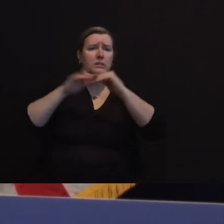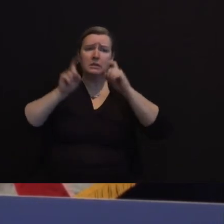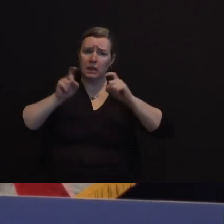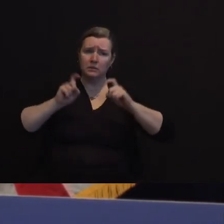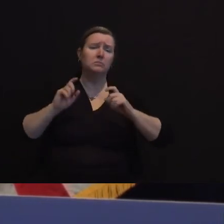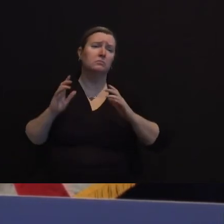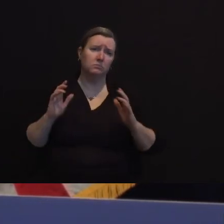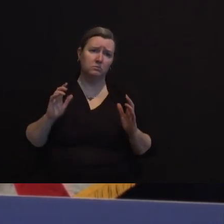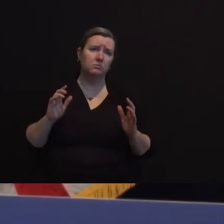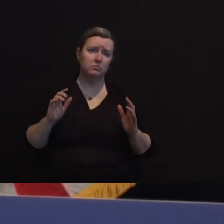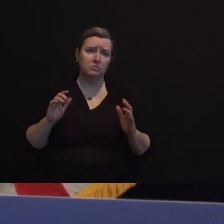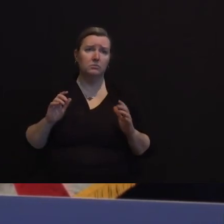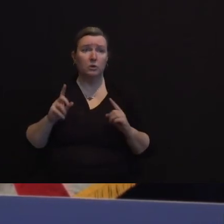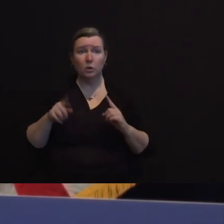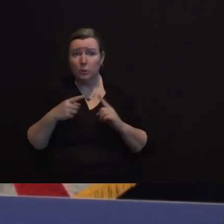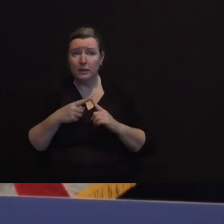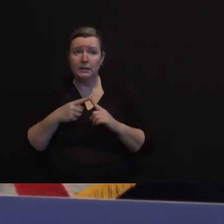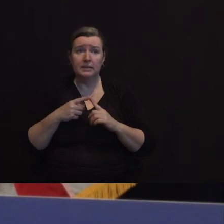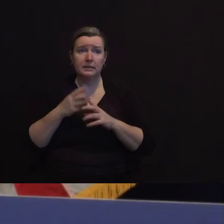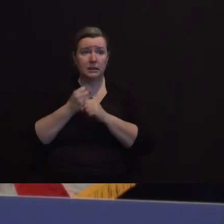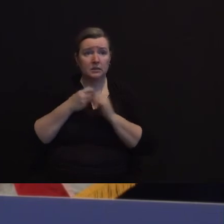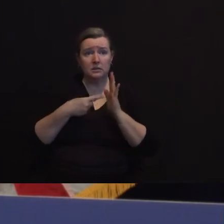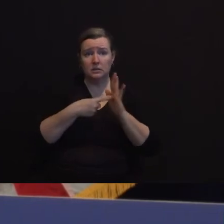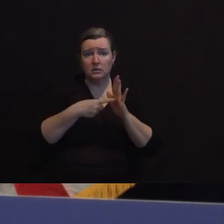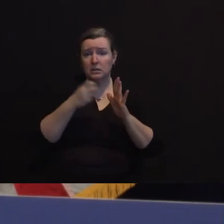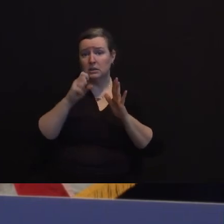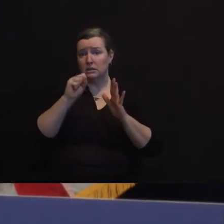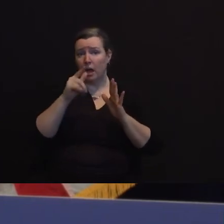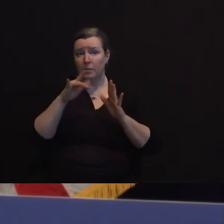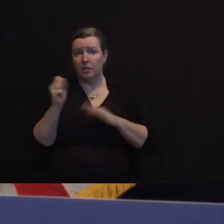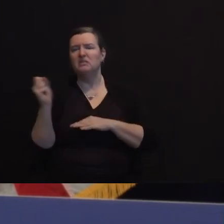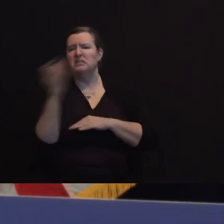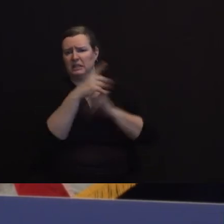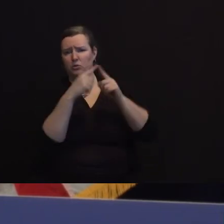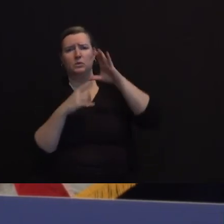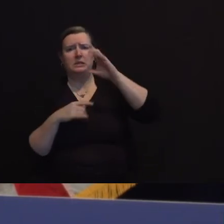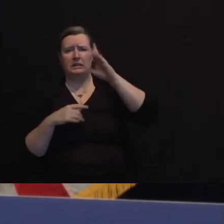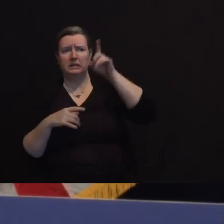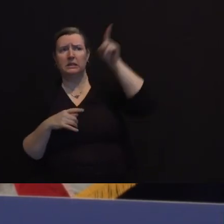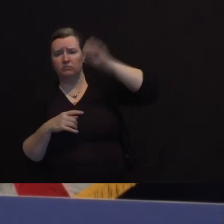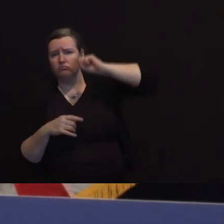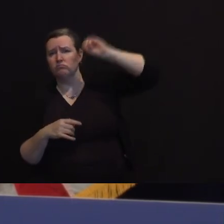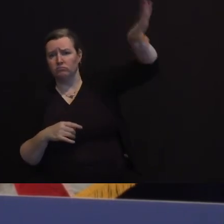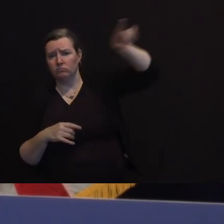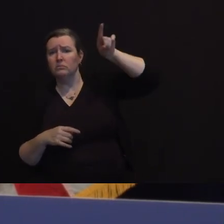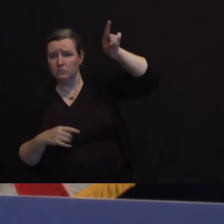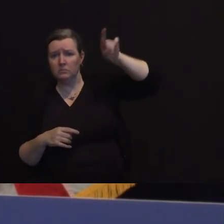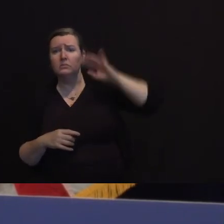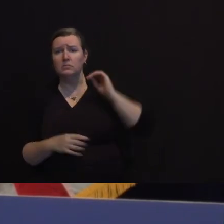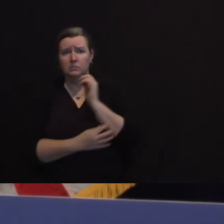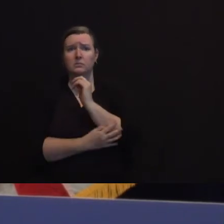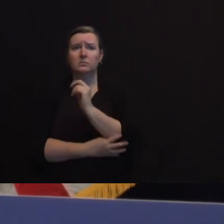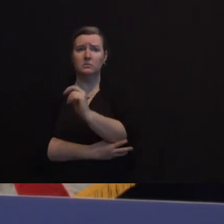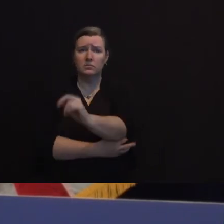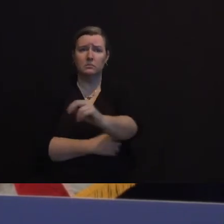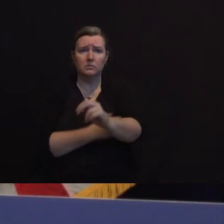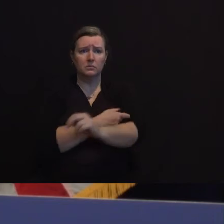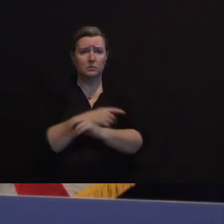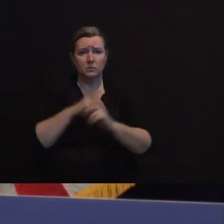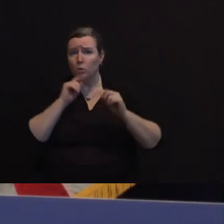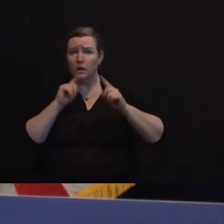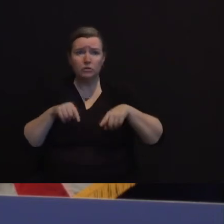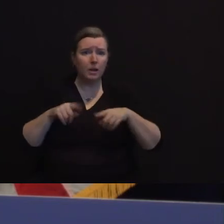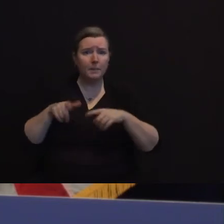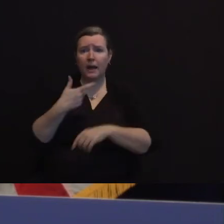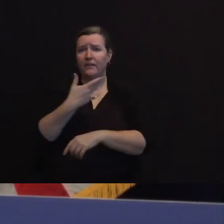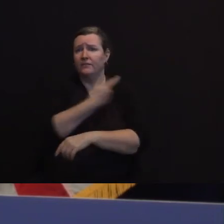mentioned earlier. Did you want to answer the question about vaccinating people who've had COVID-19? Yeah, that's the one that's still outstanding.